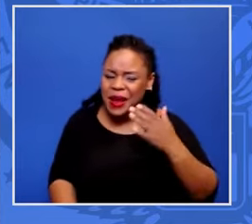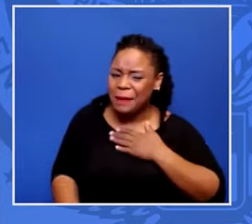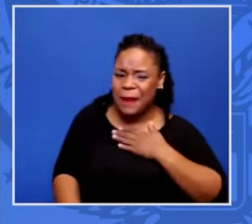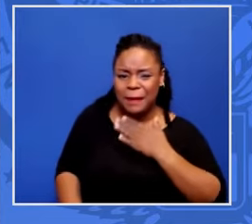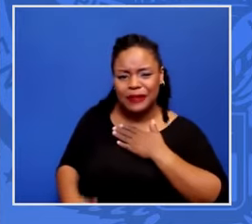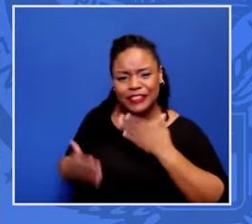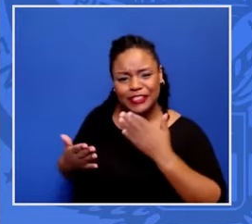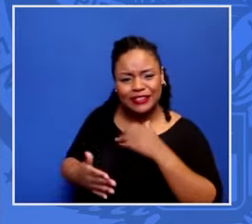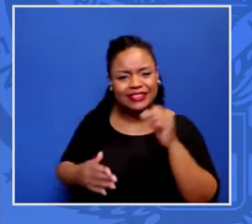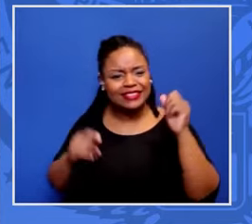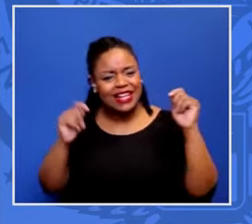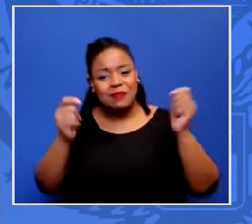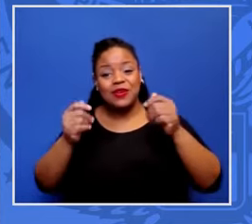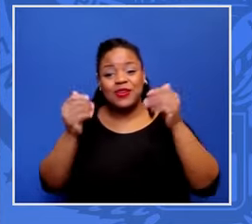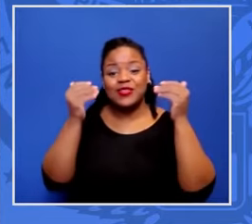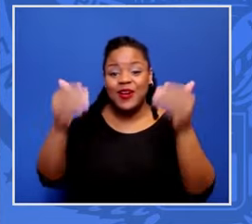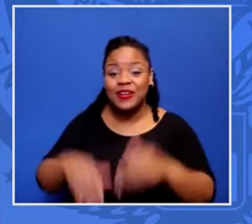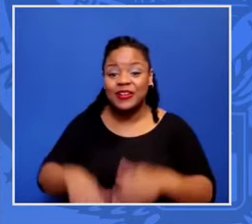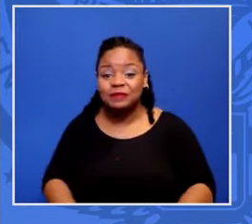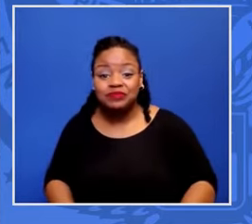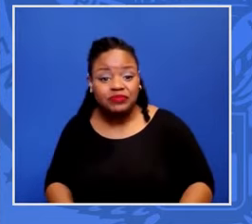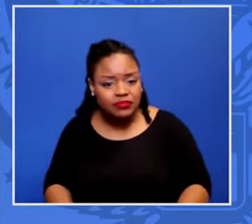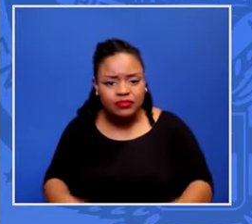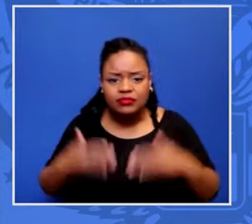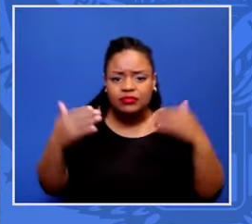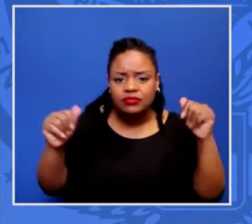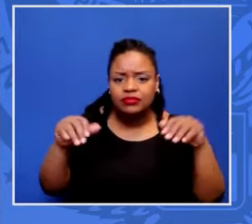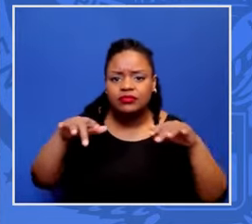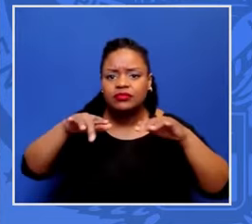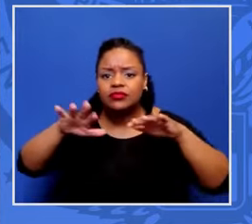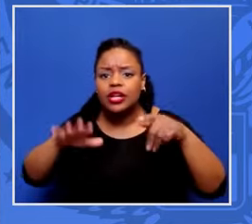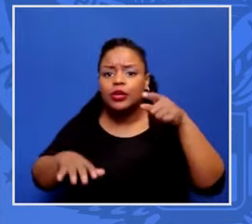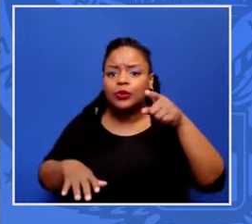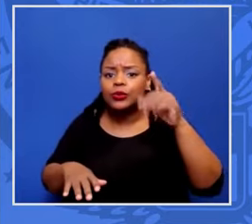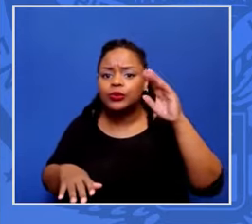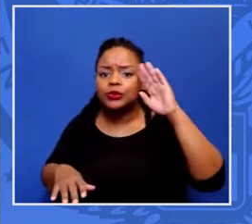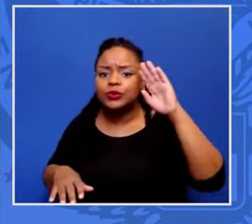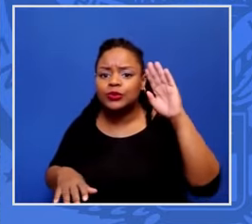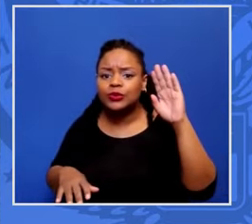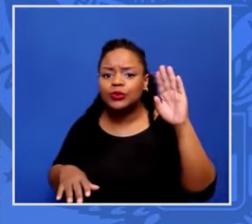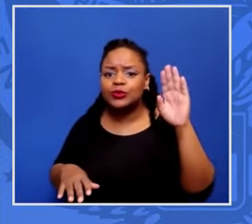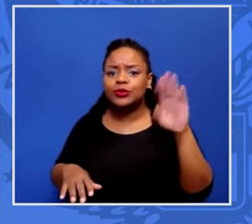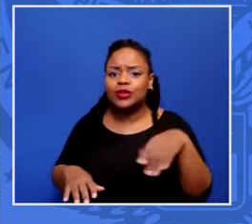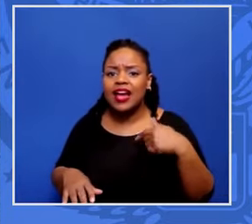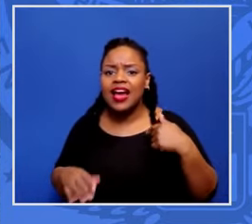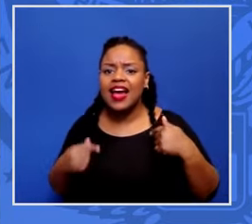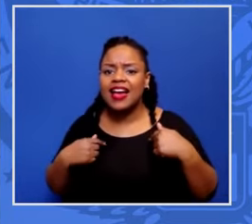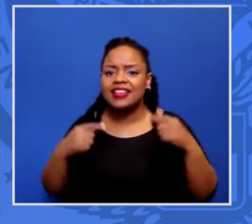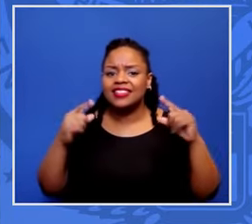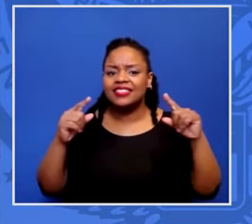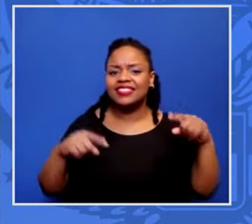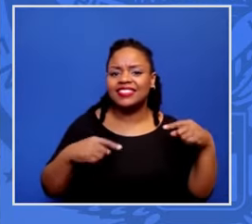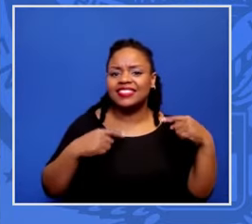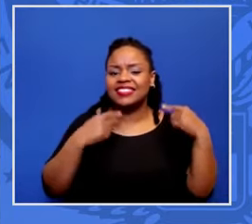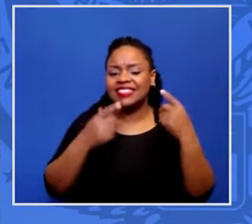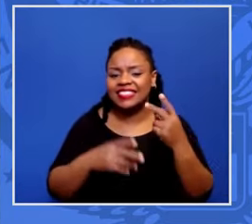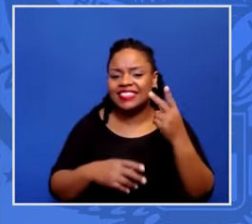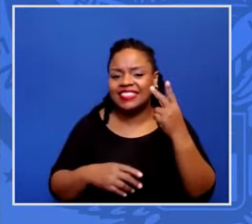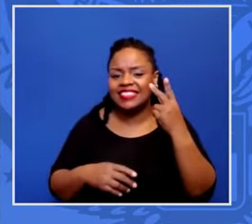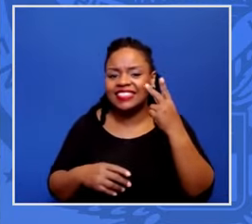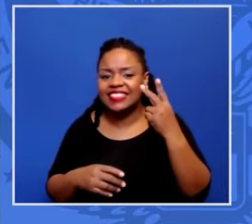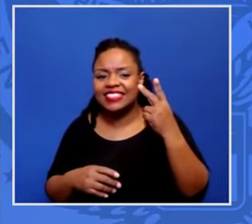Here we go. Sí, sabes que ya llevo un rato mirándote. Say what? Tengo